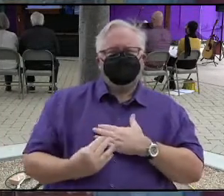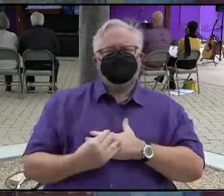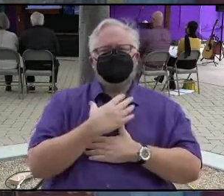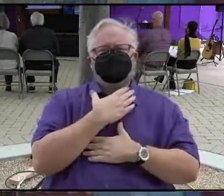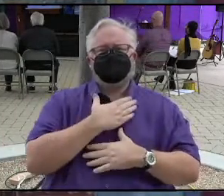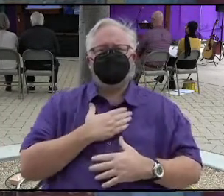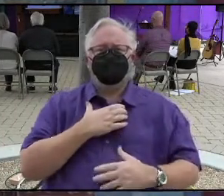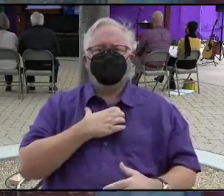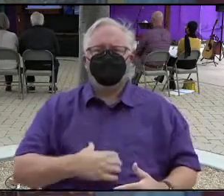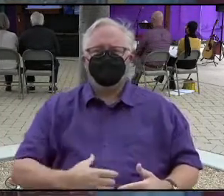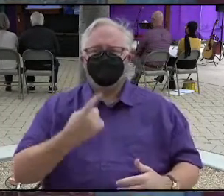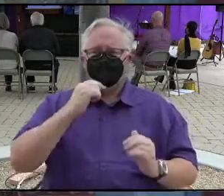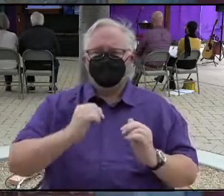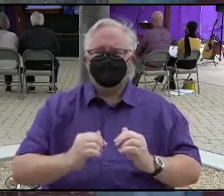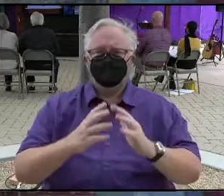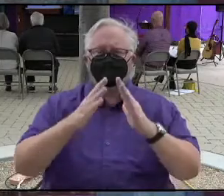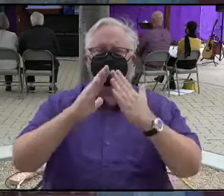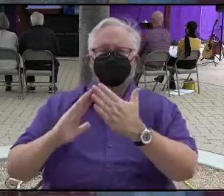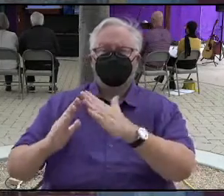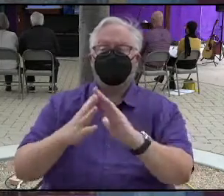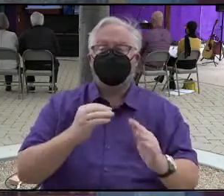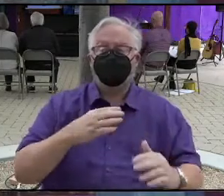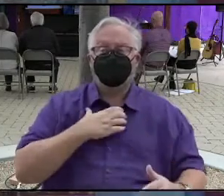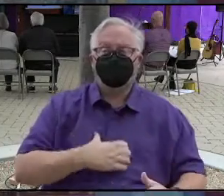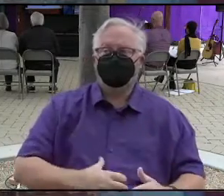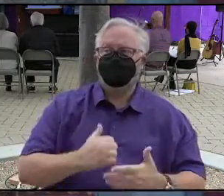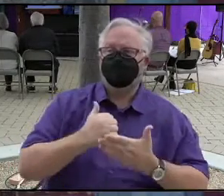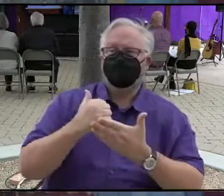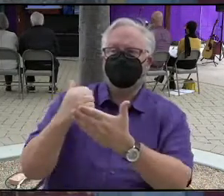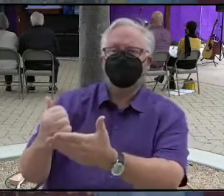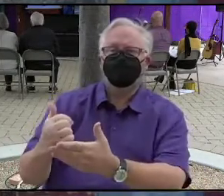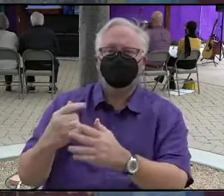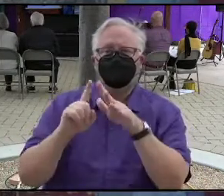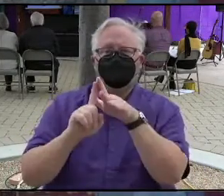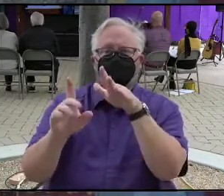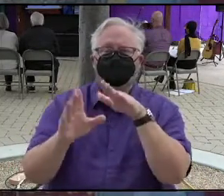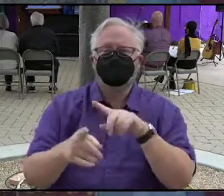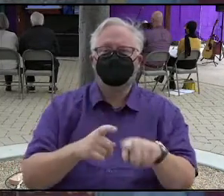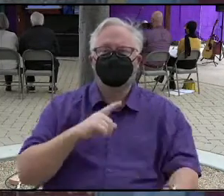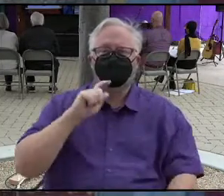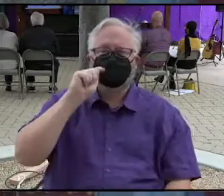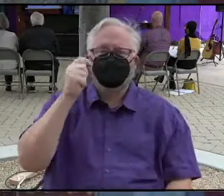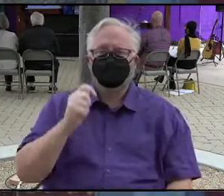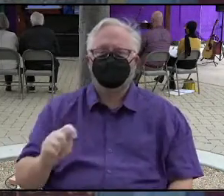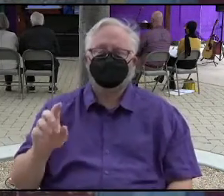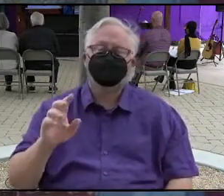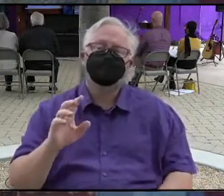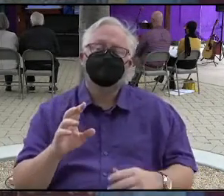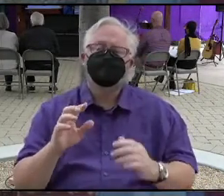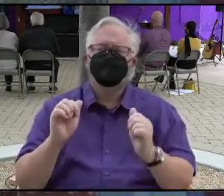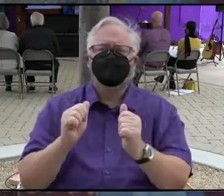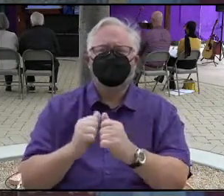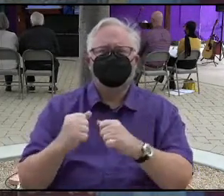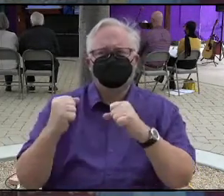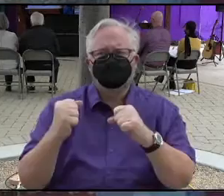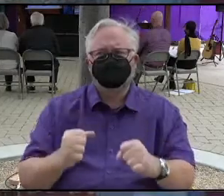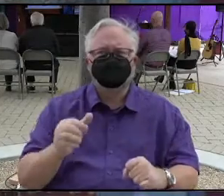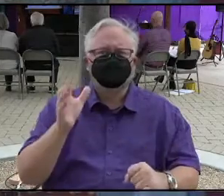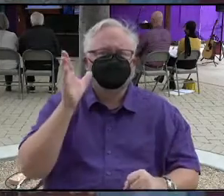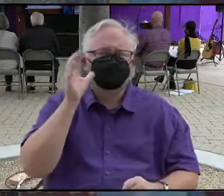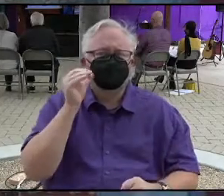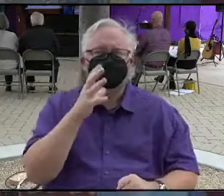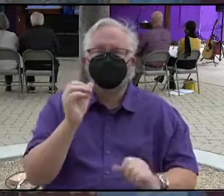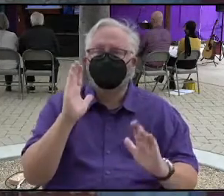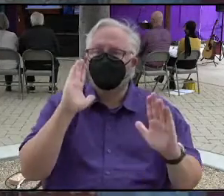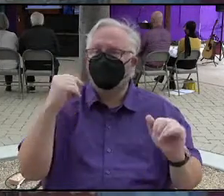my longing to help those Ukrainian refugees. In the stalwart determination and hopeful faces